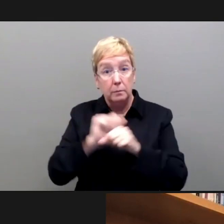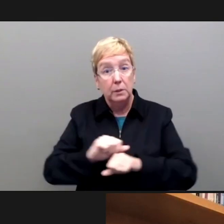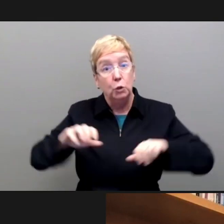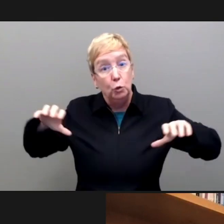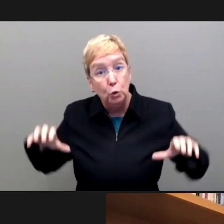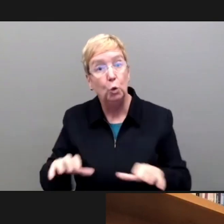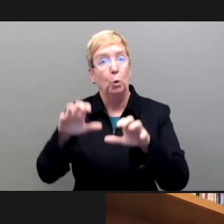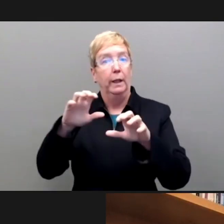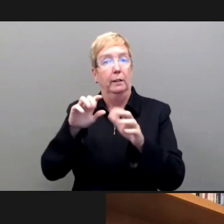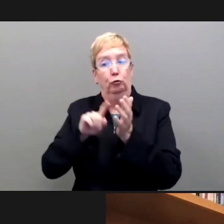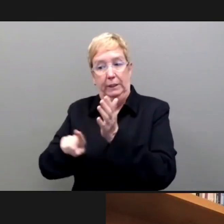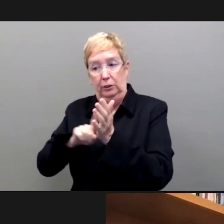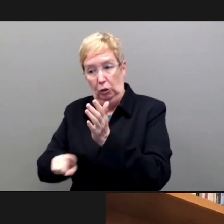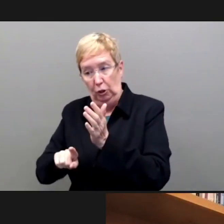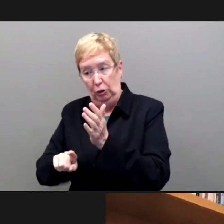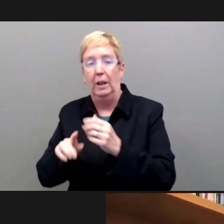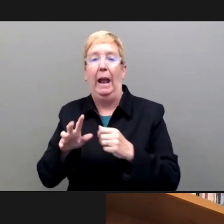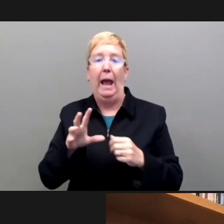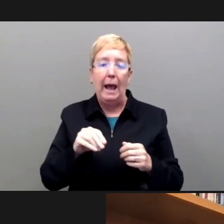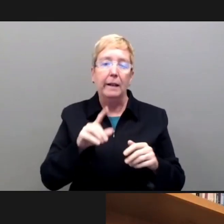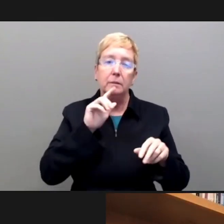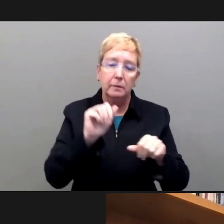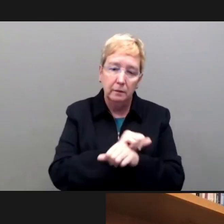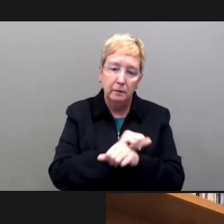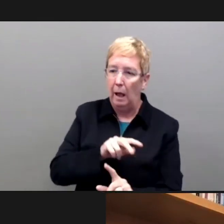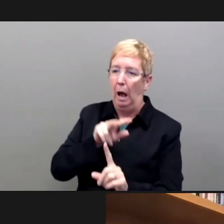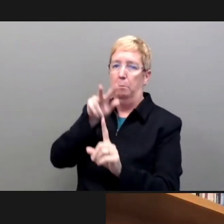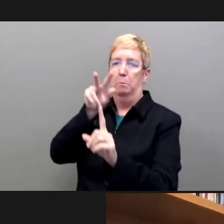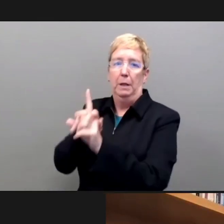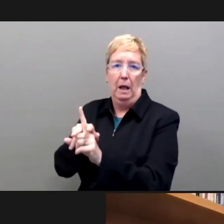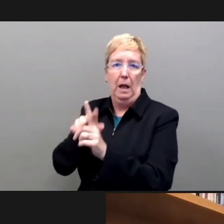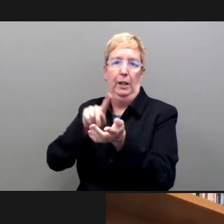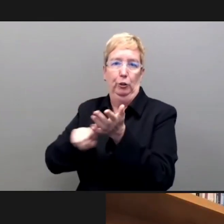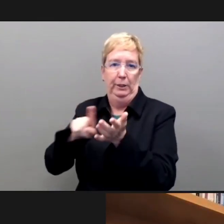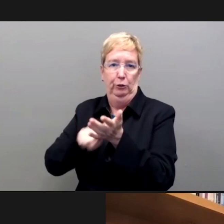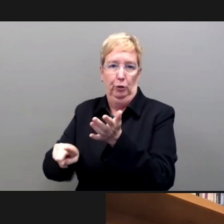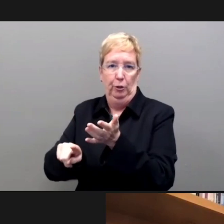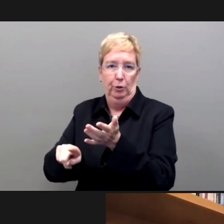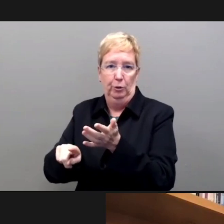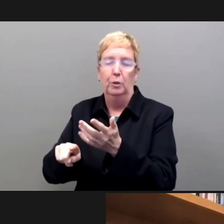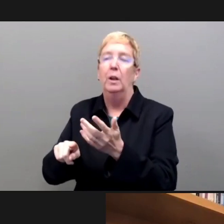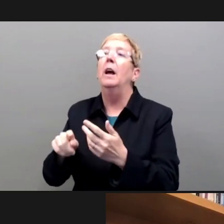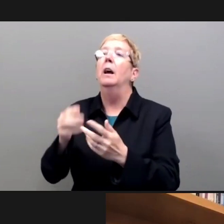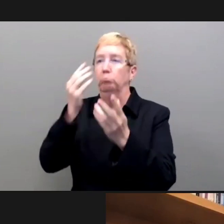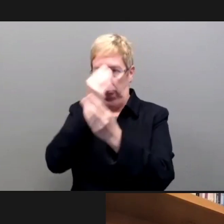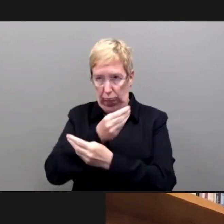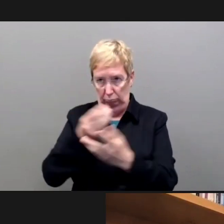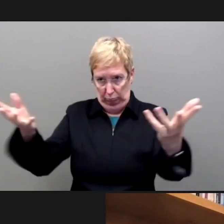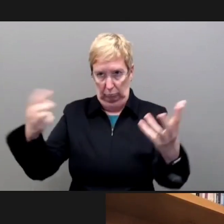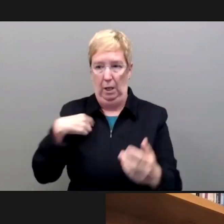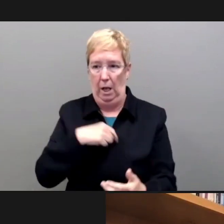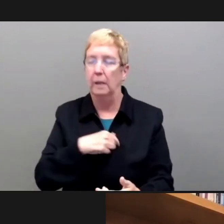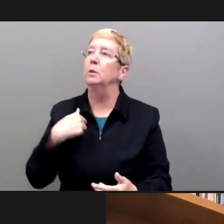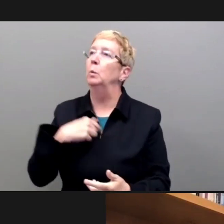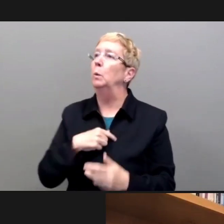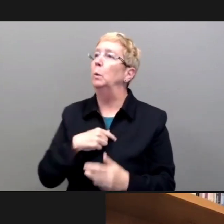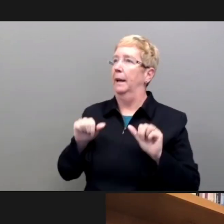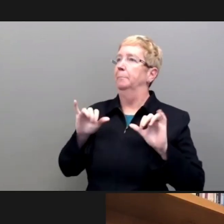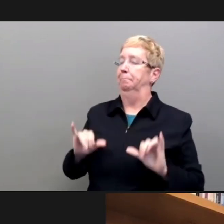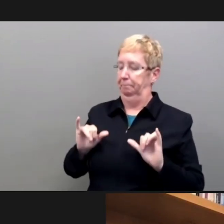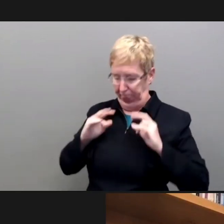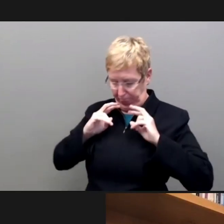but then they're applying it in ways that we all can make productive decisions about the safety of